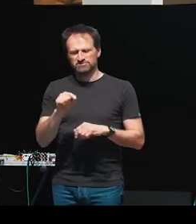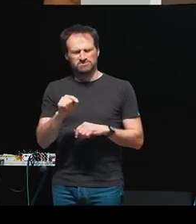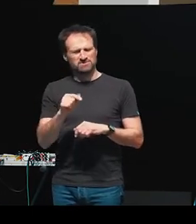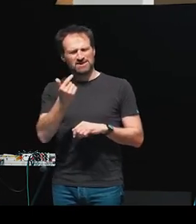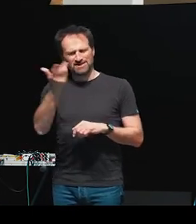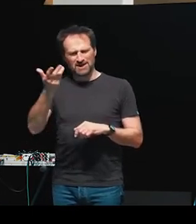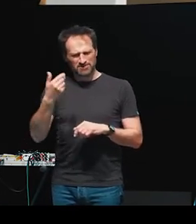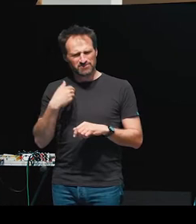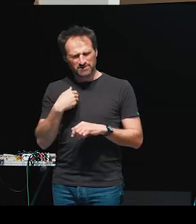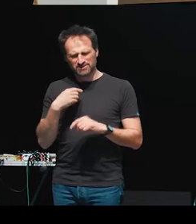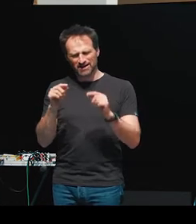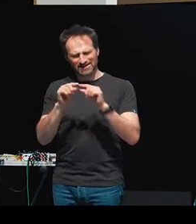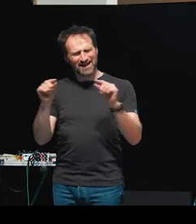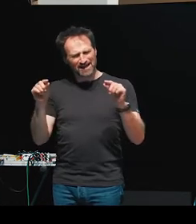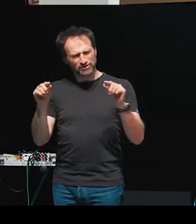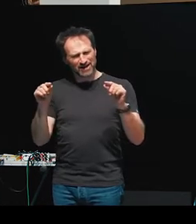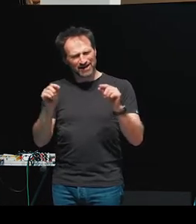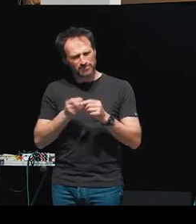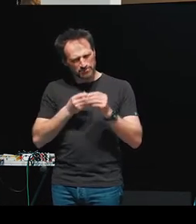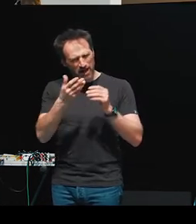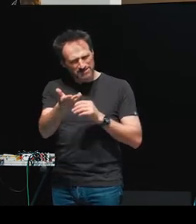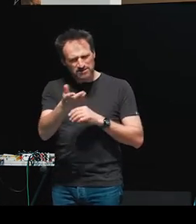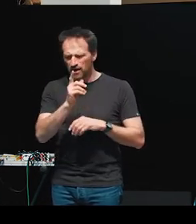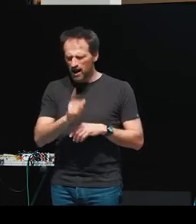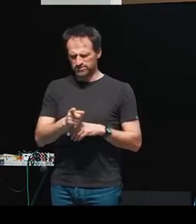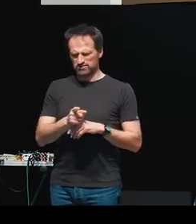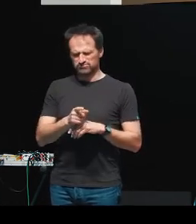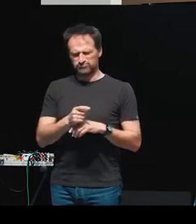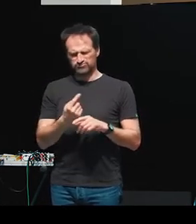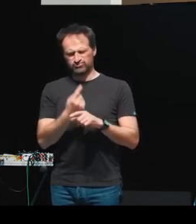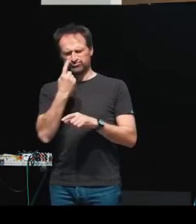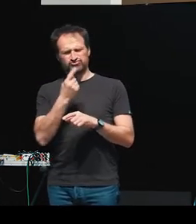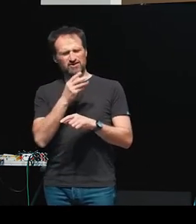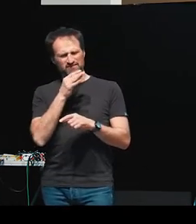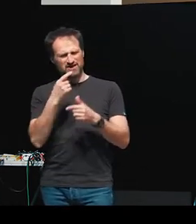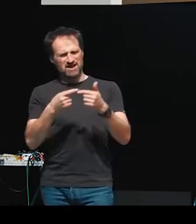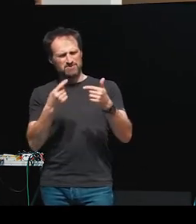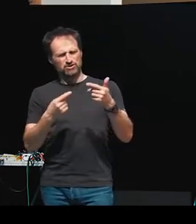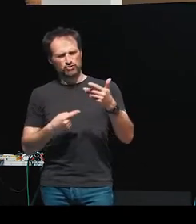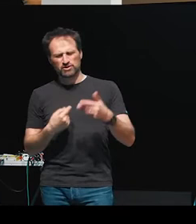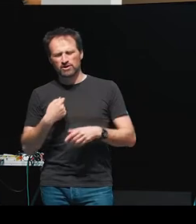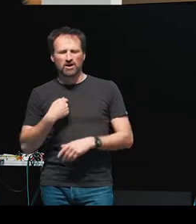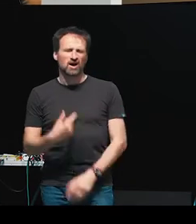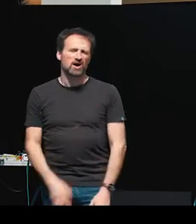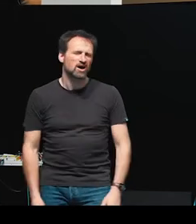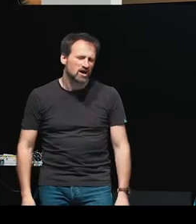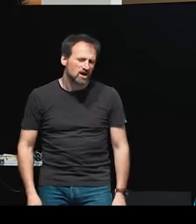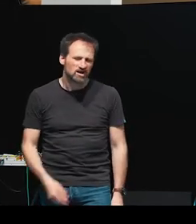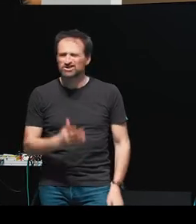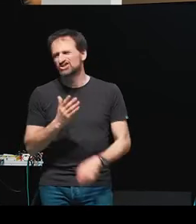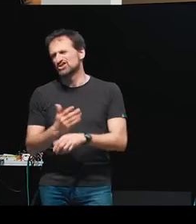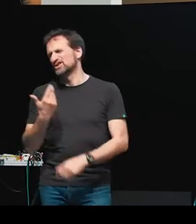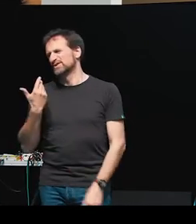array, but it had the wrong kind of thing. So at this point, I'm pretty tired of this, so I